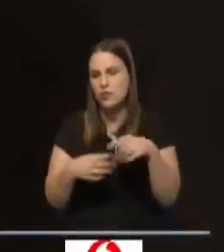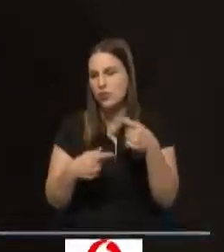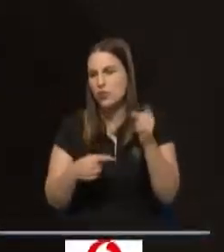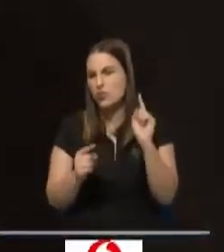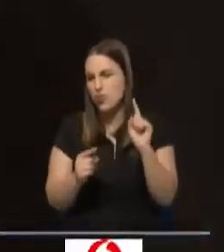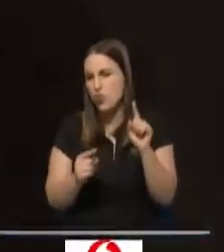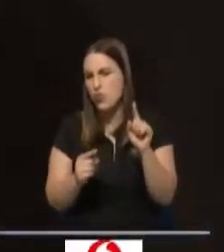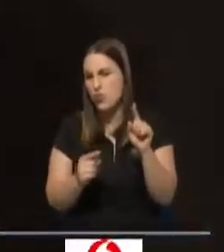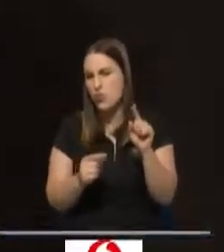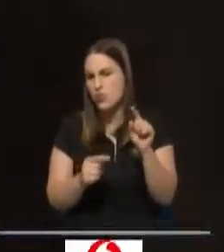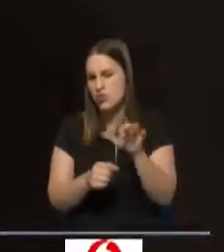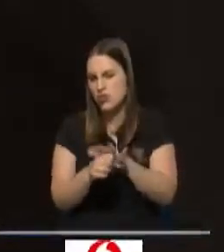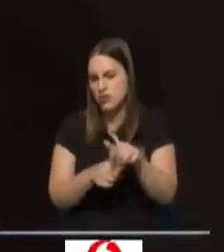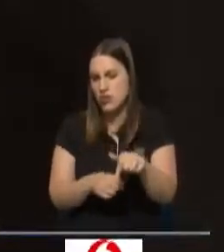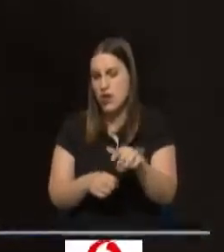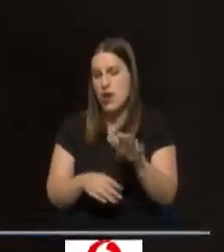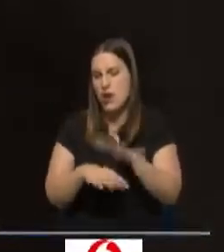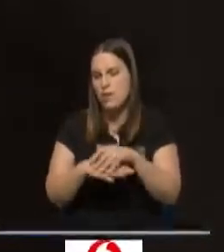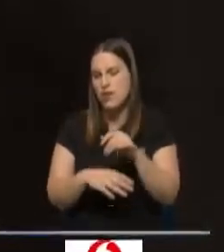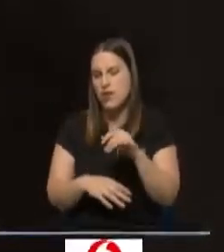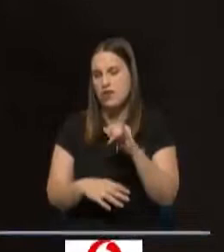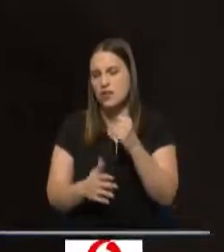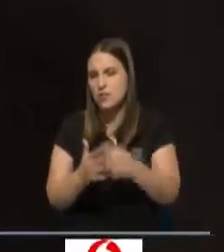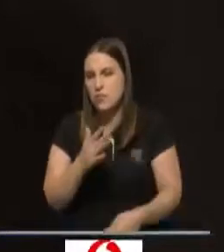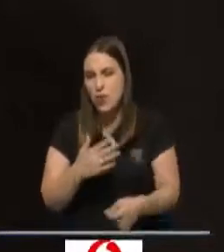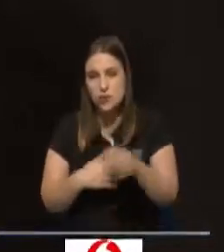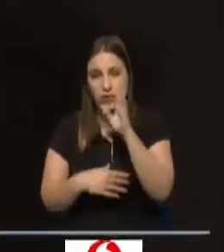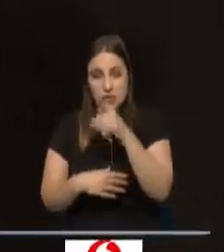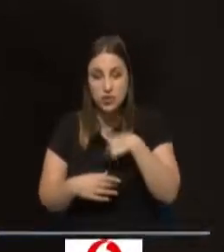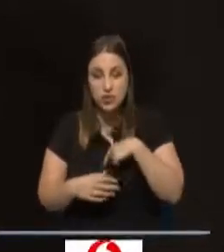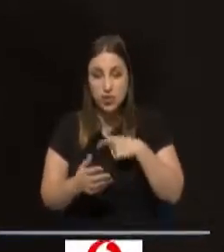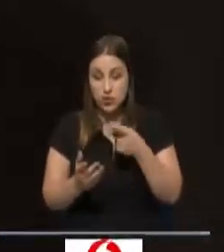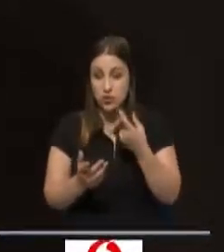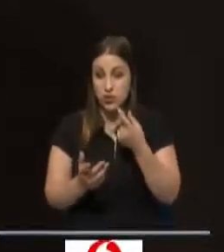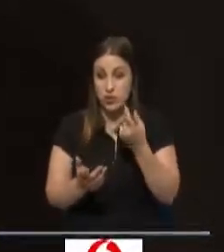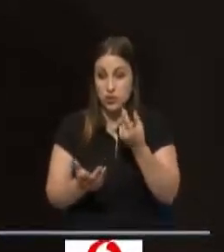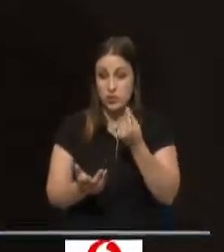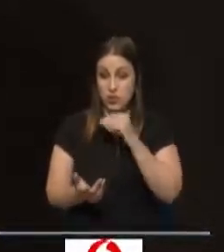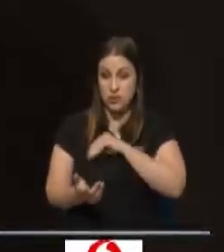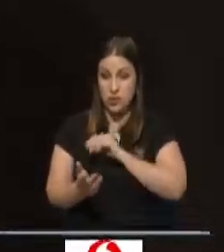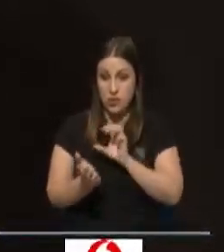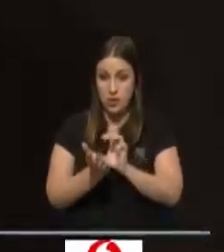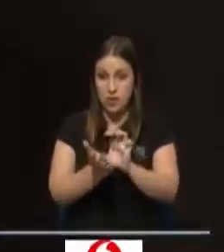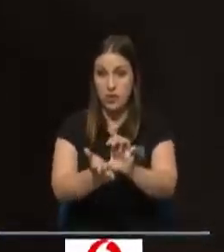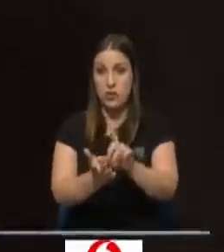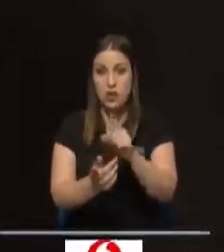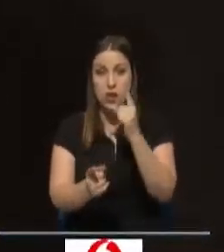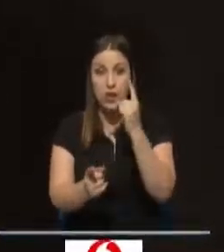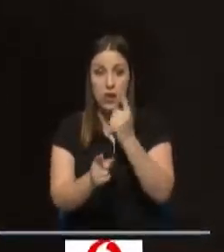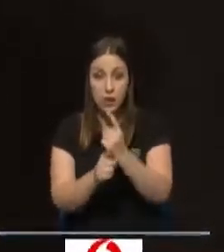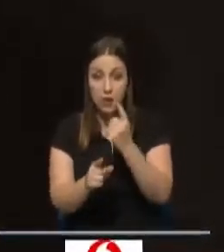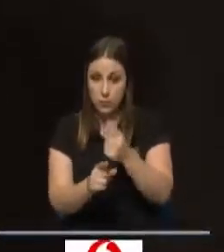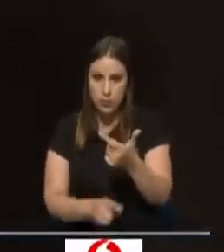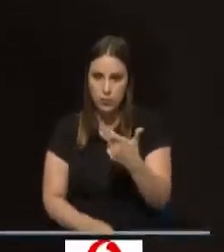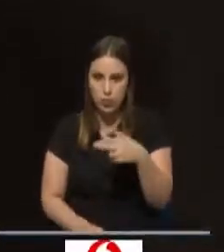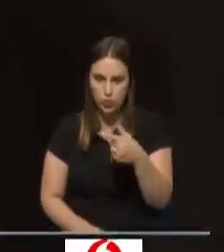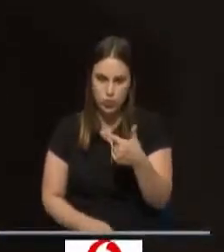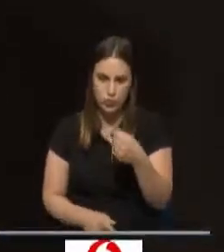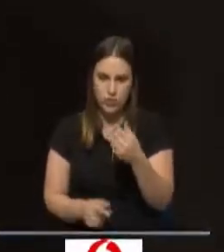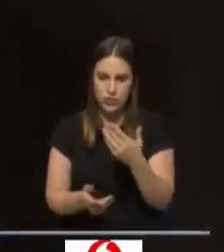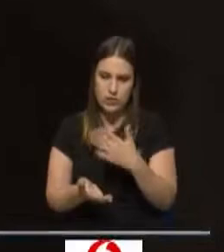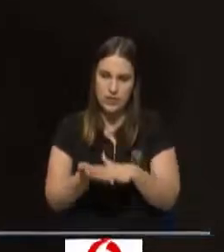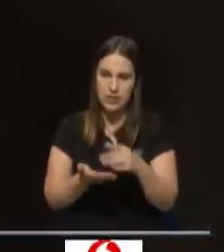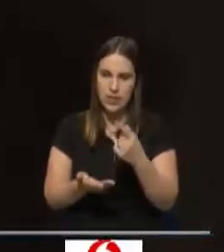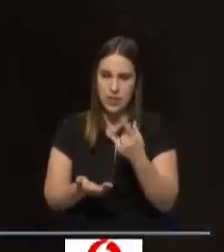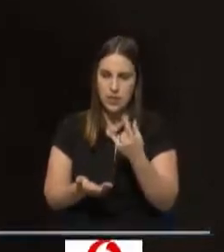situation that affects everybody. And so we pay the employee for the same